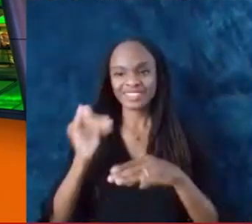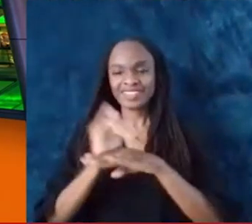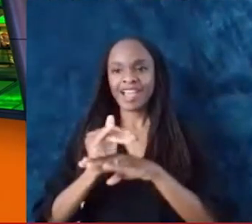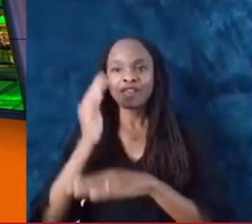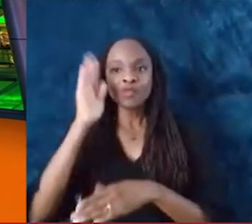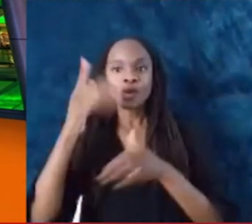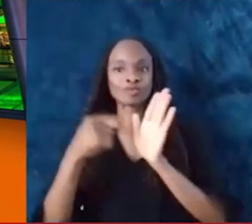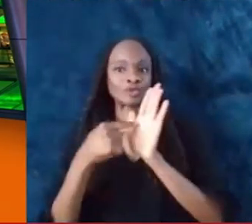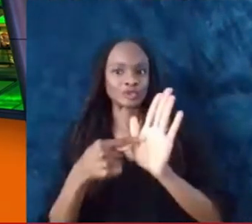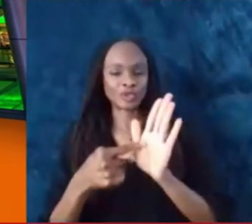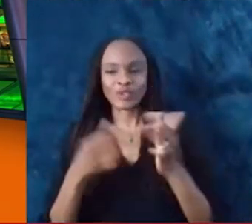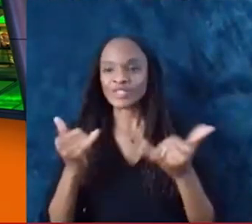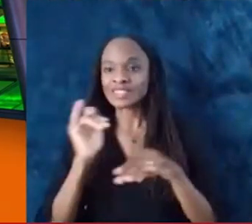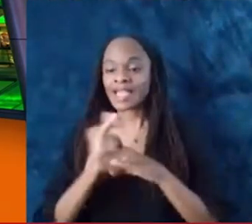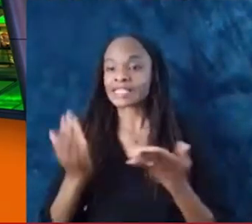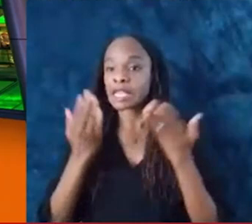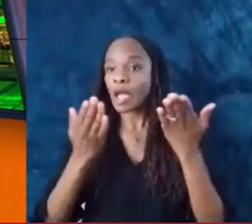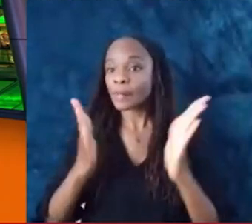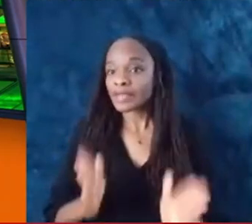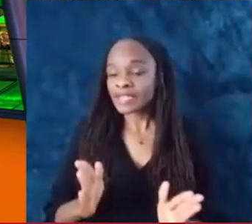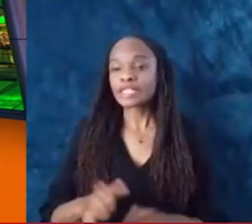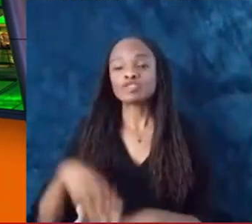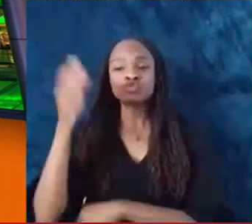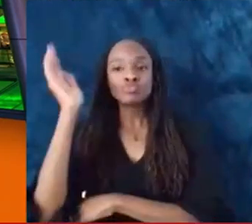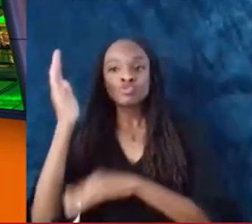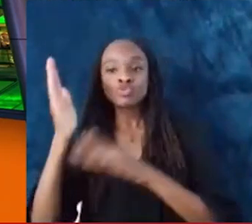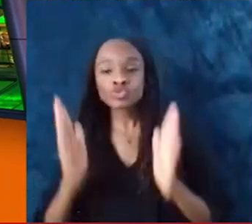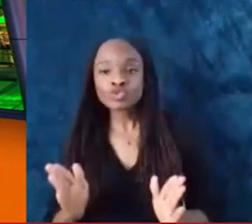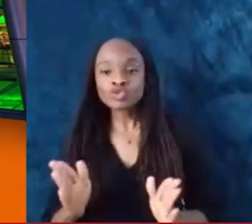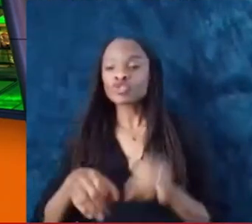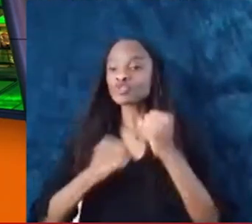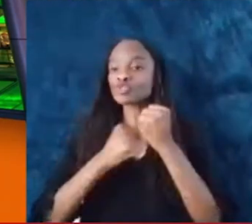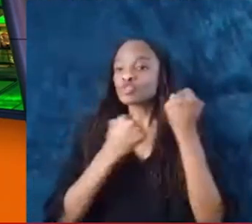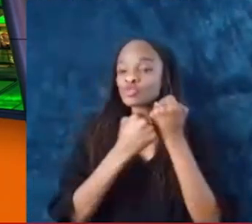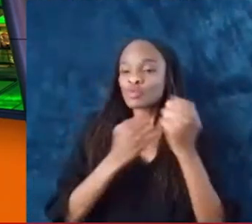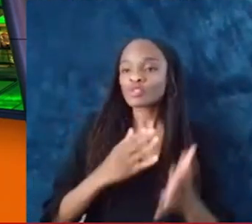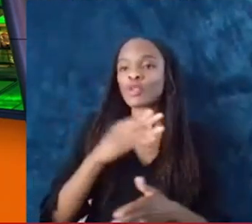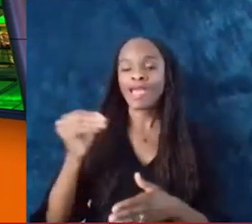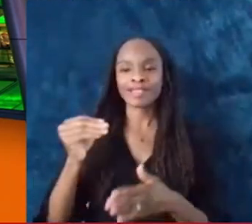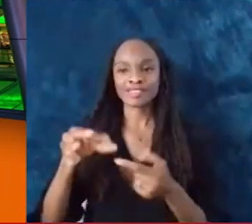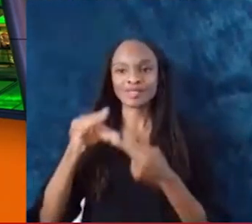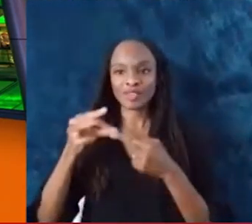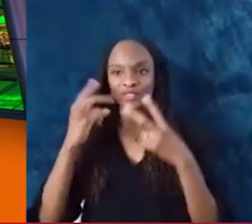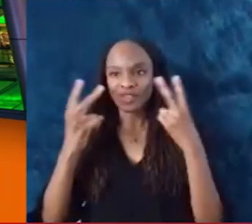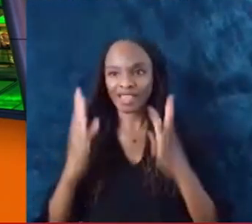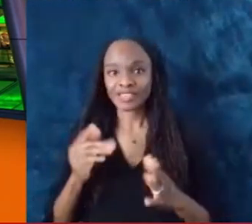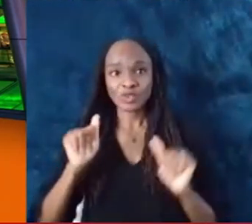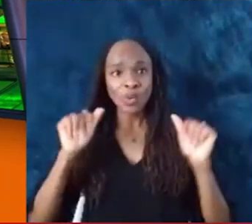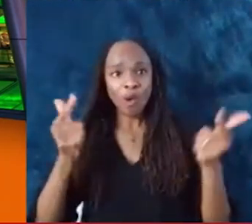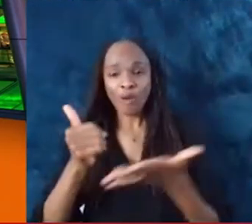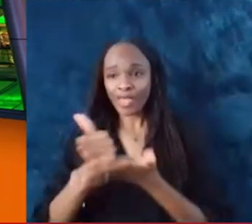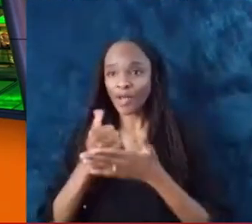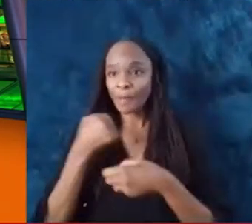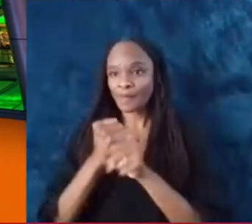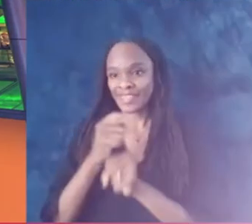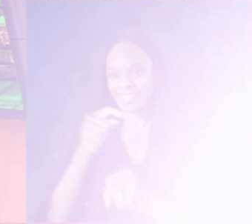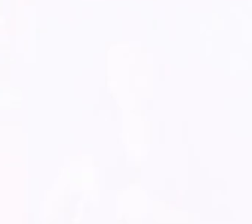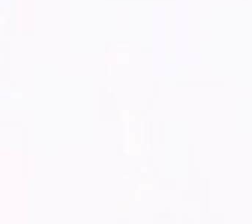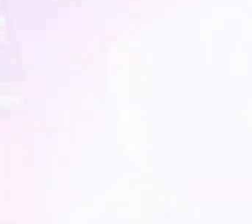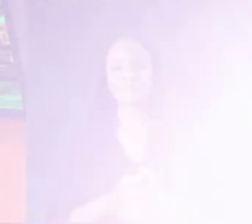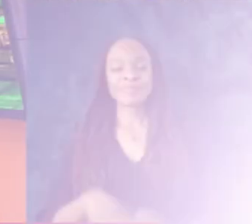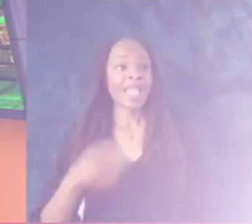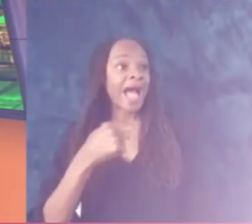of tonight's nominees, presenters, sponsors, and special guests. You all helped make this event a big hit this